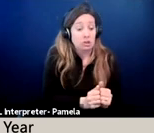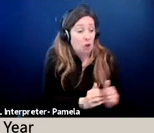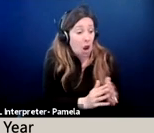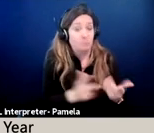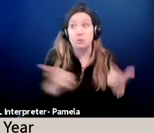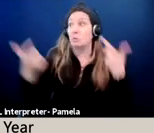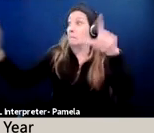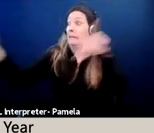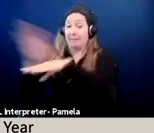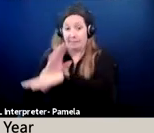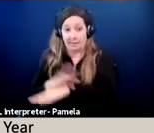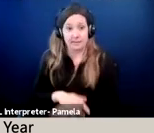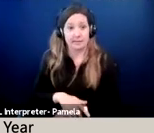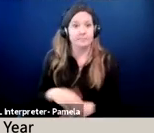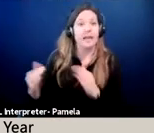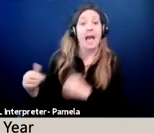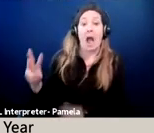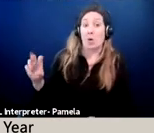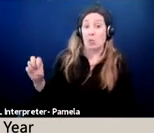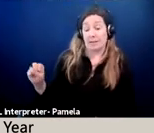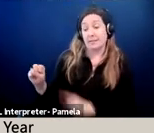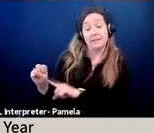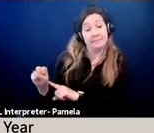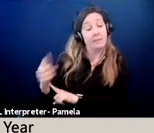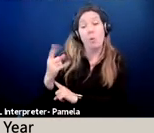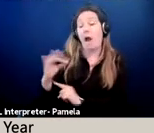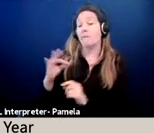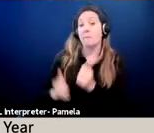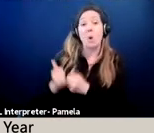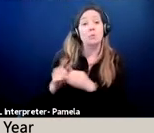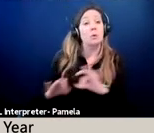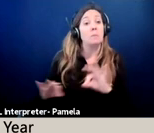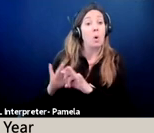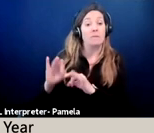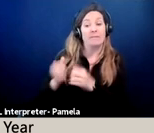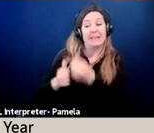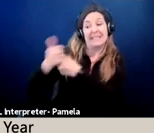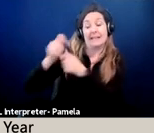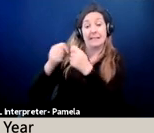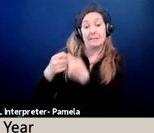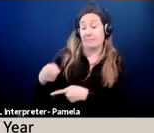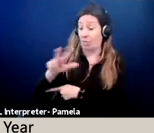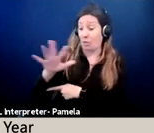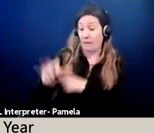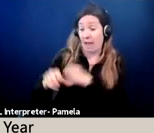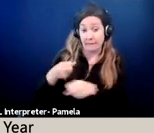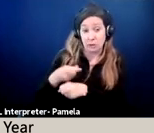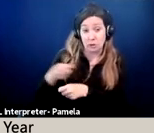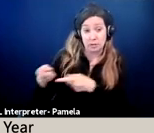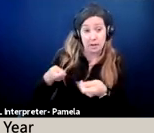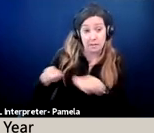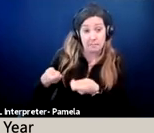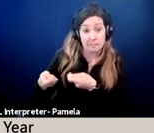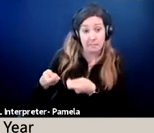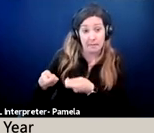enterprises. And Wes is probably one of our most important members of the executive team. Is his background is for 35 years, he managed a